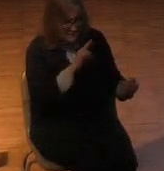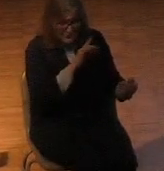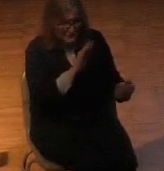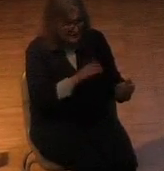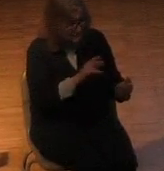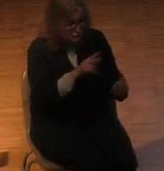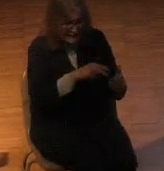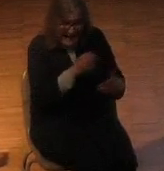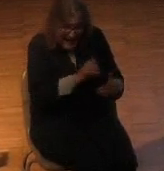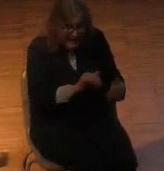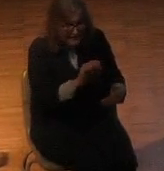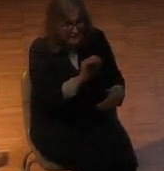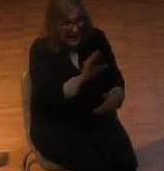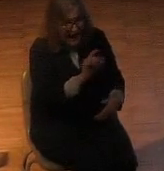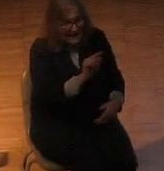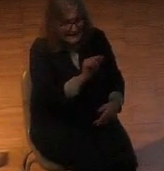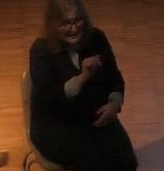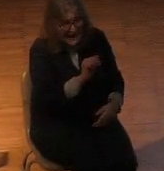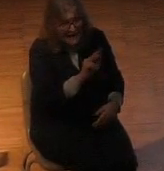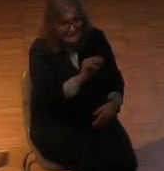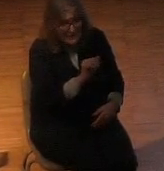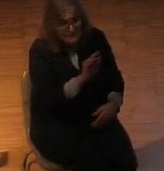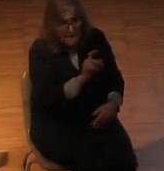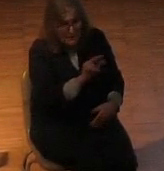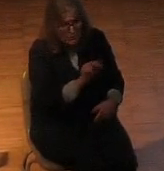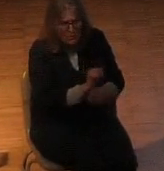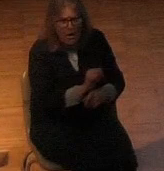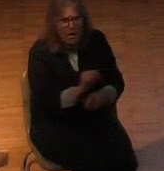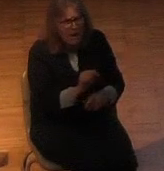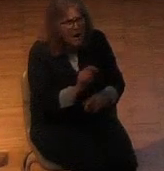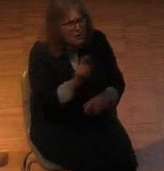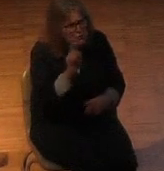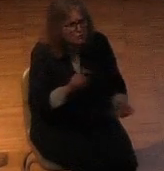I recommend you rectify this right away.